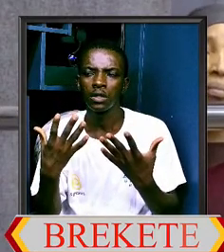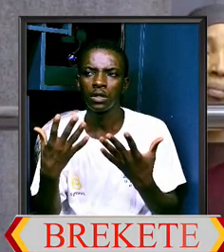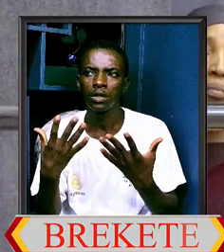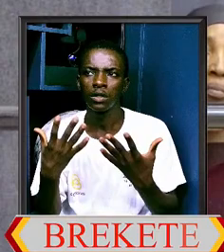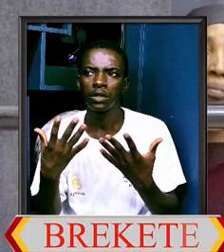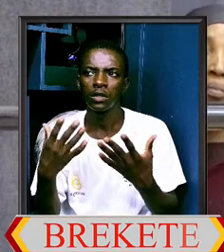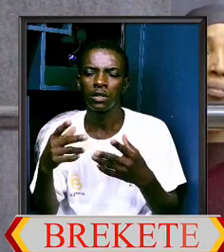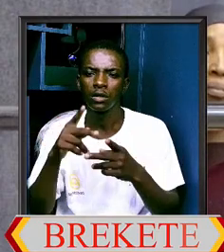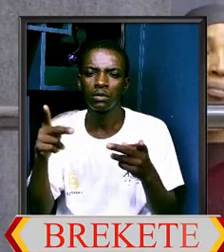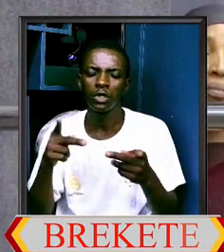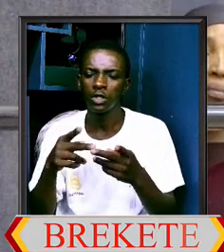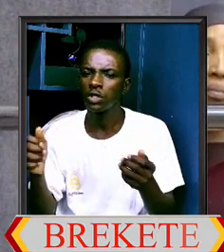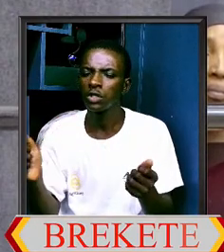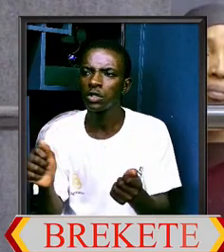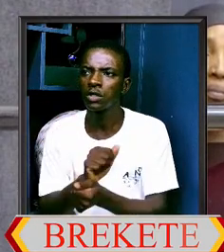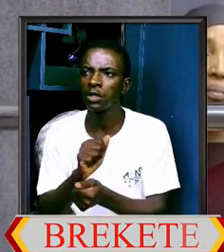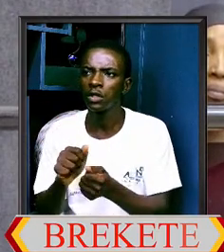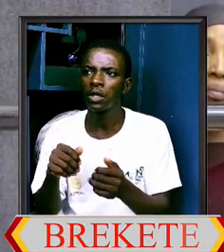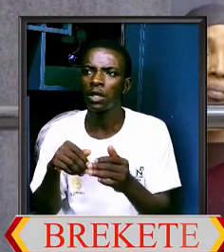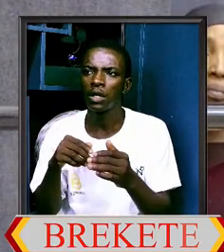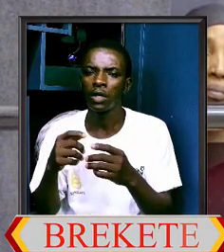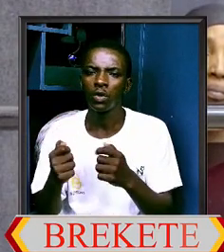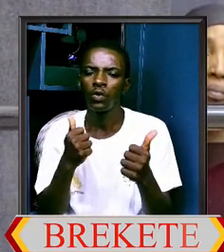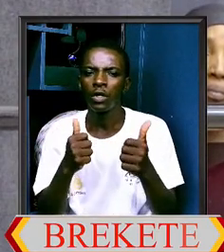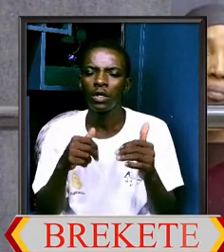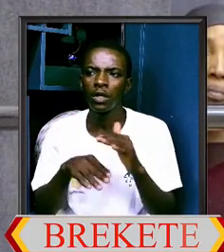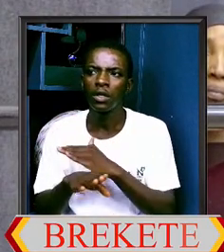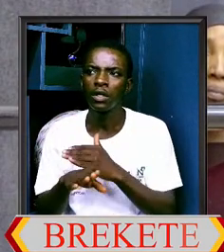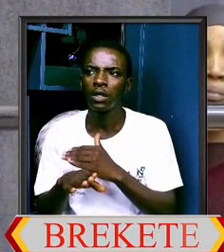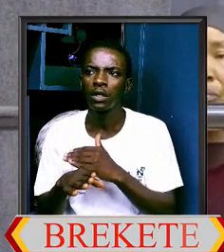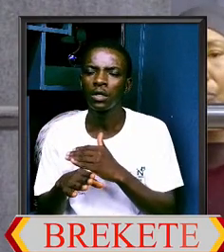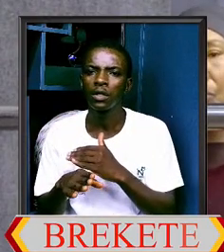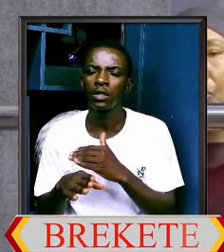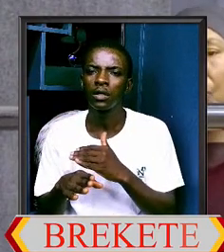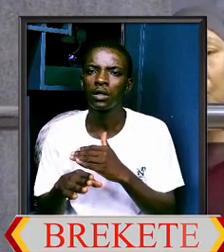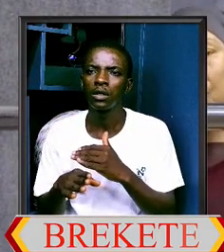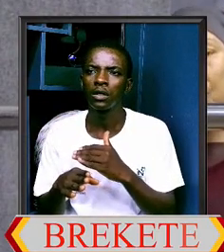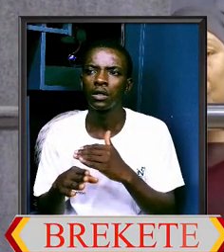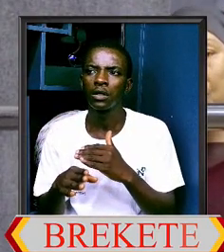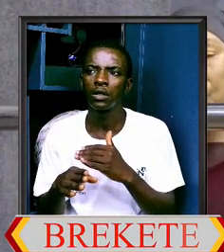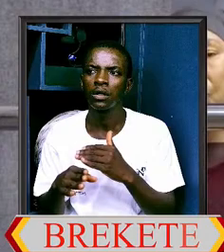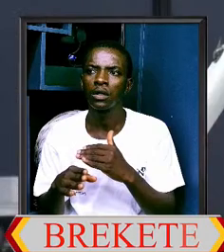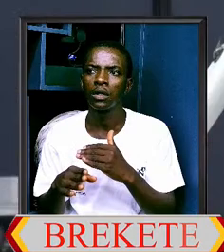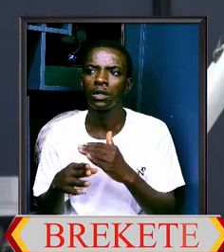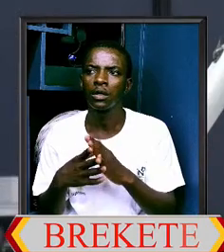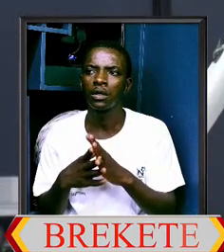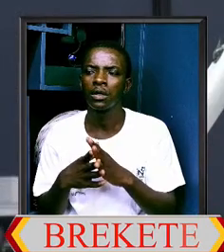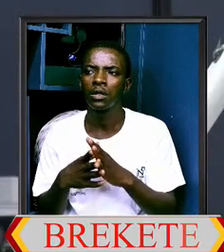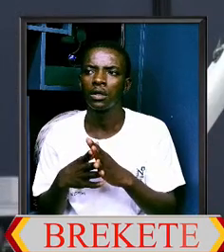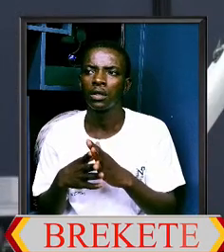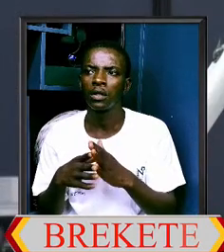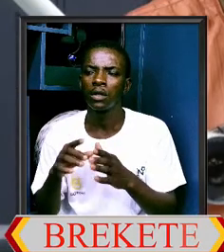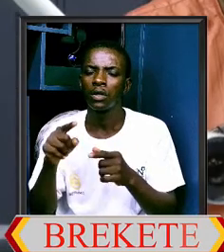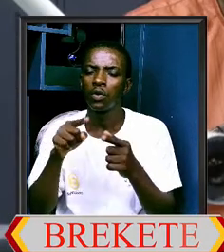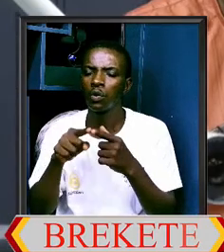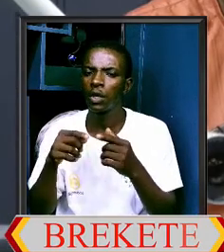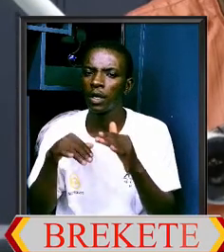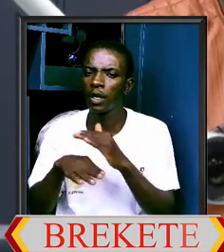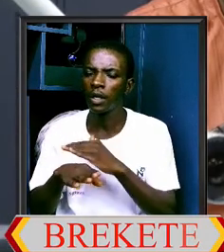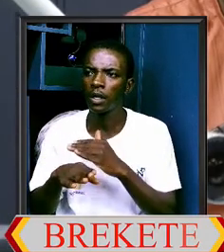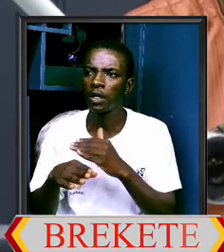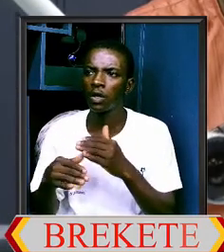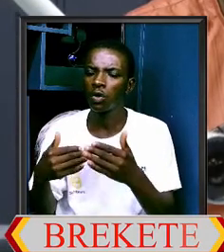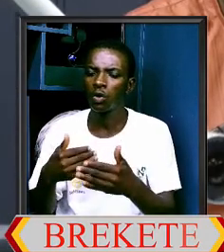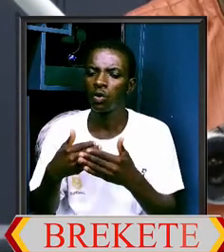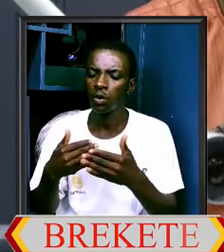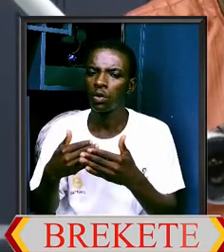place is dangerous. So I quickly enter. If to say you know that time, you for begin the run. So when I enter